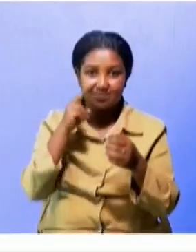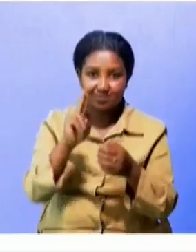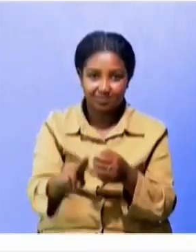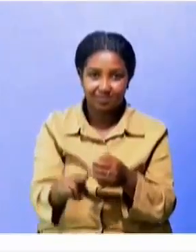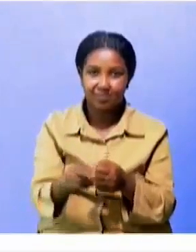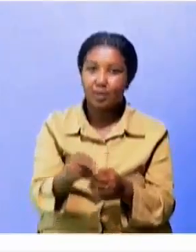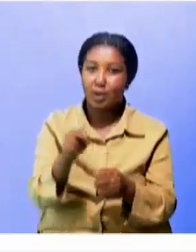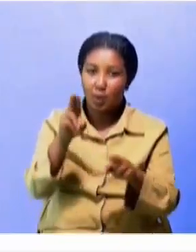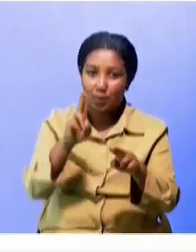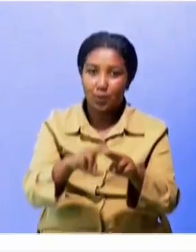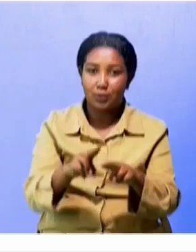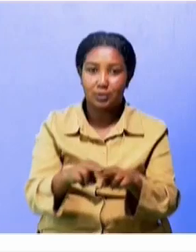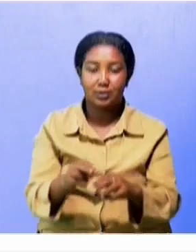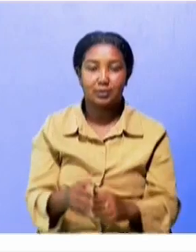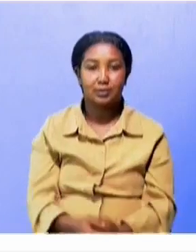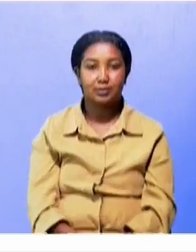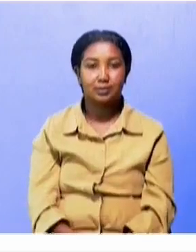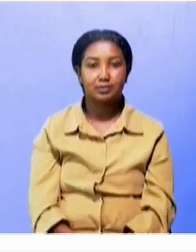Put